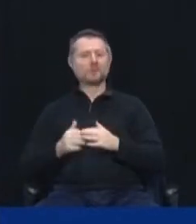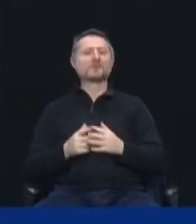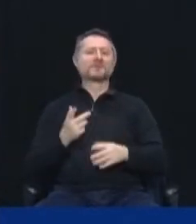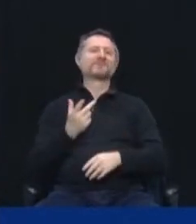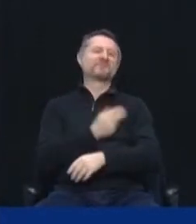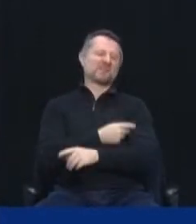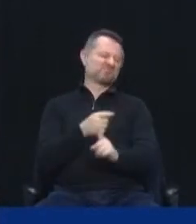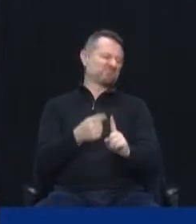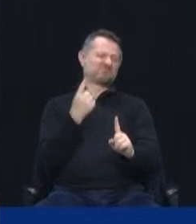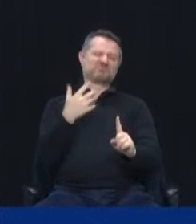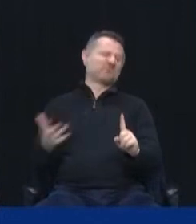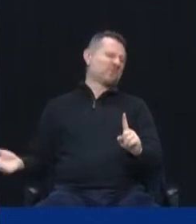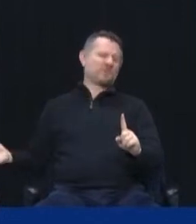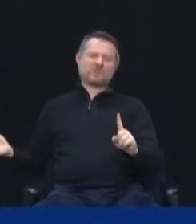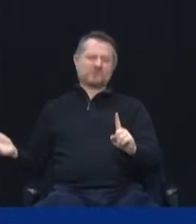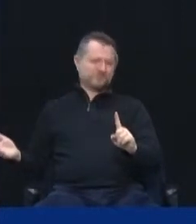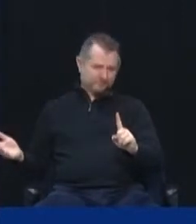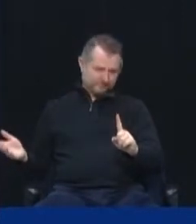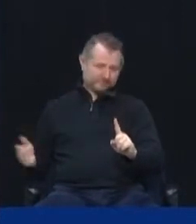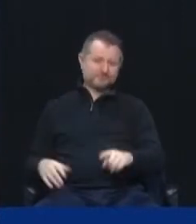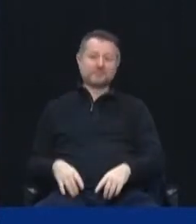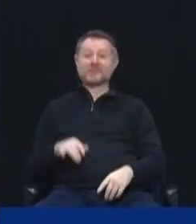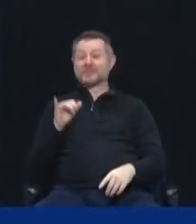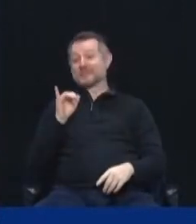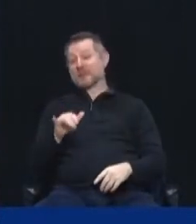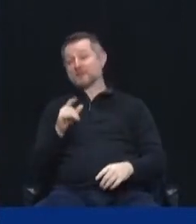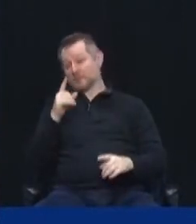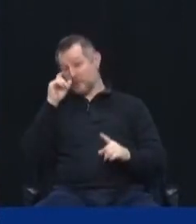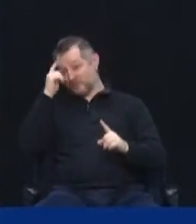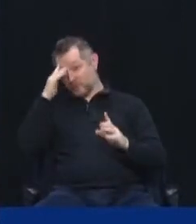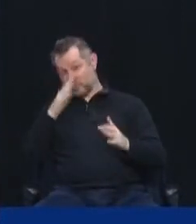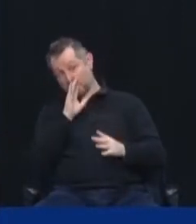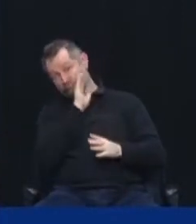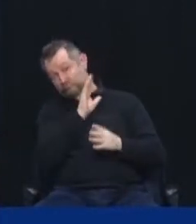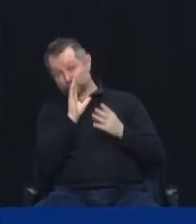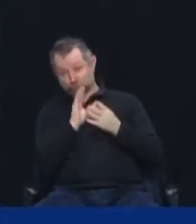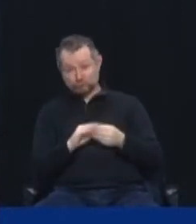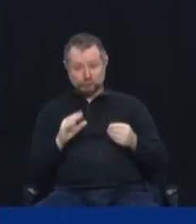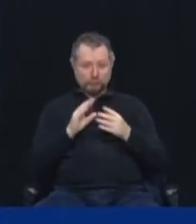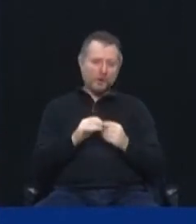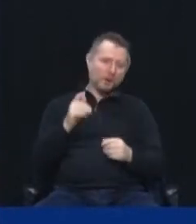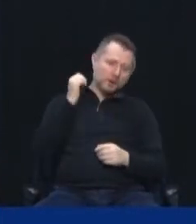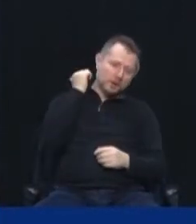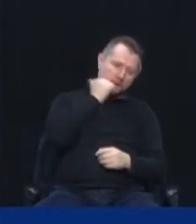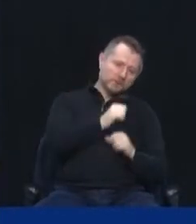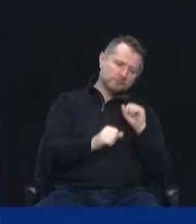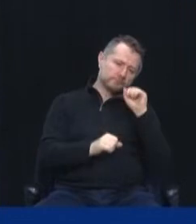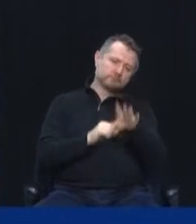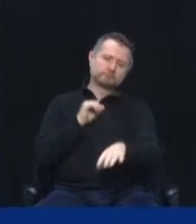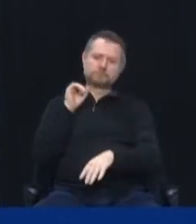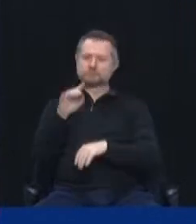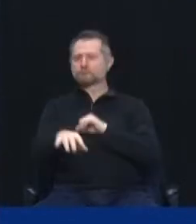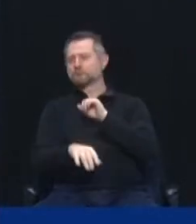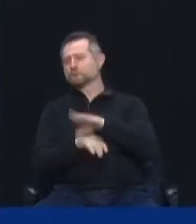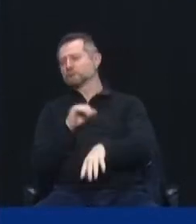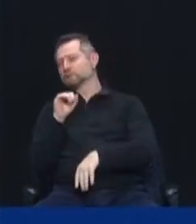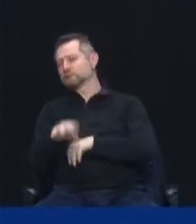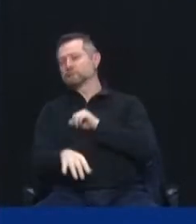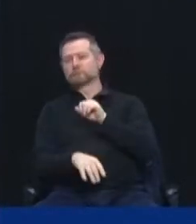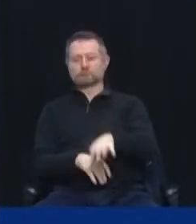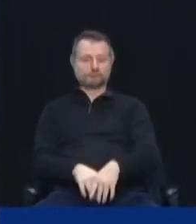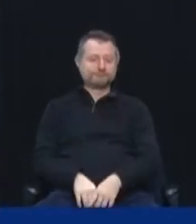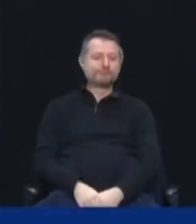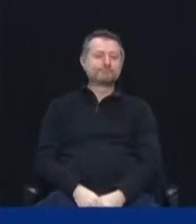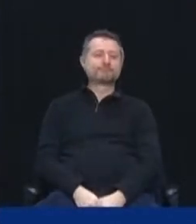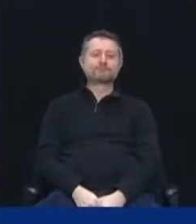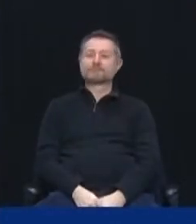vaccination. That's the message the governor tells us every day. It's a shame that our